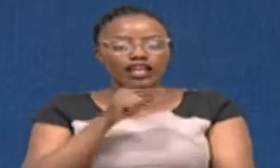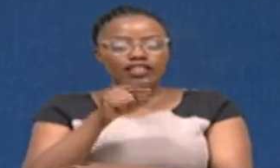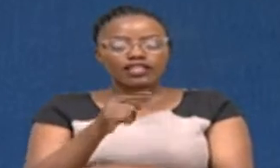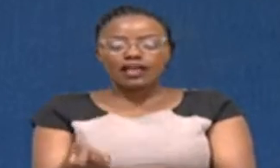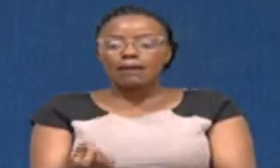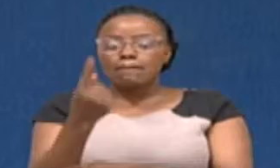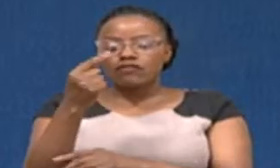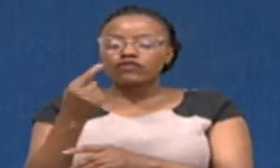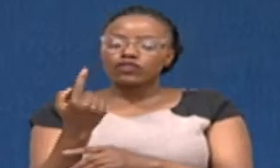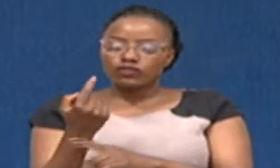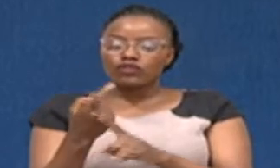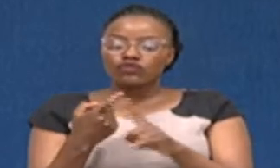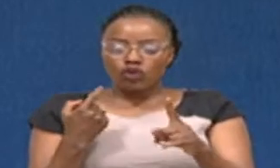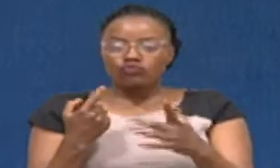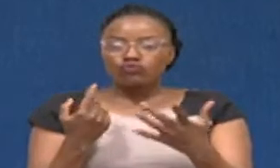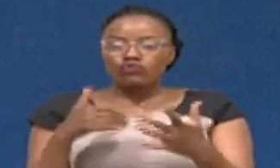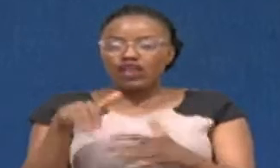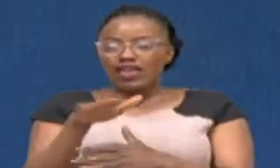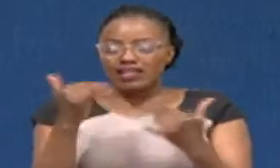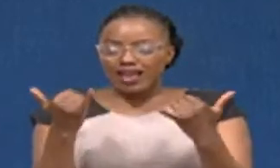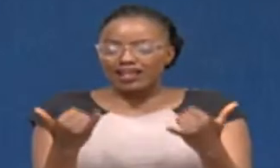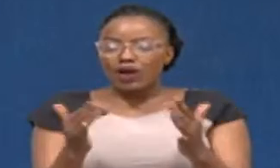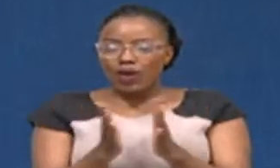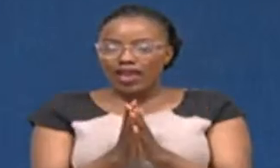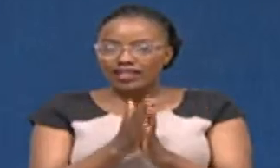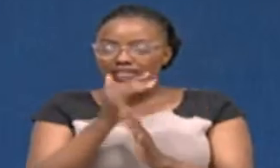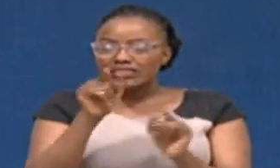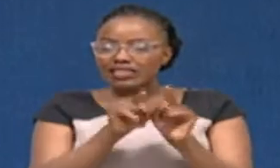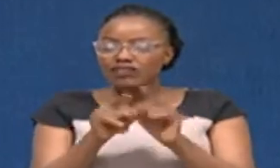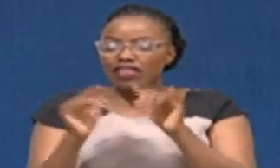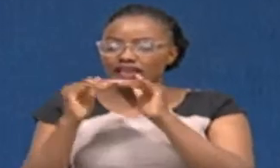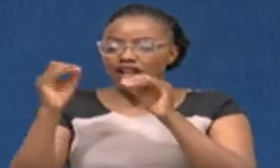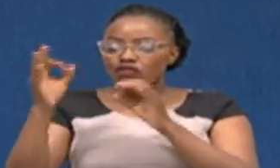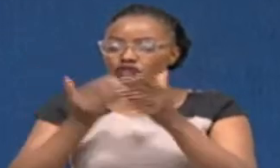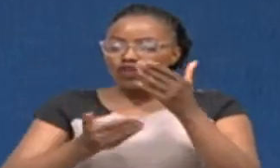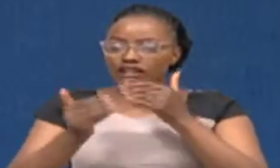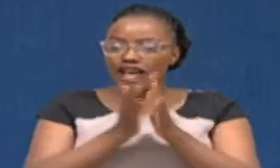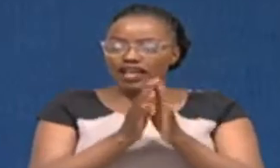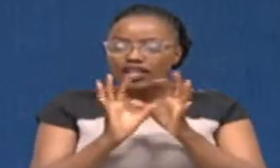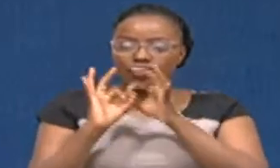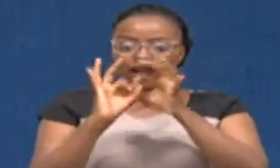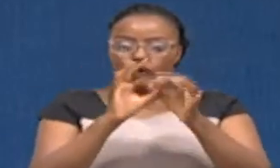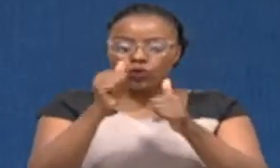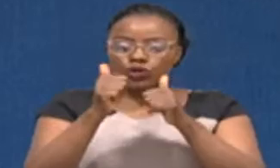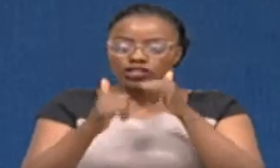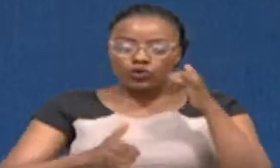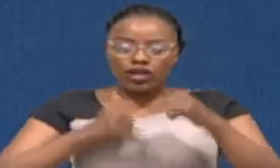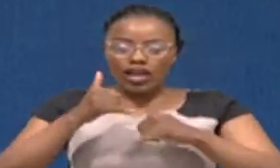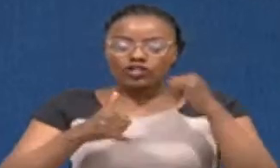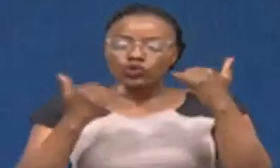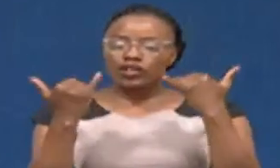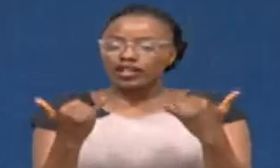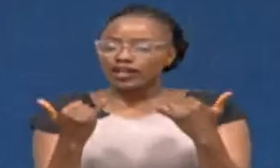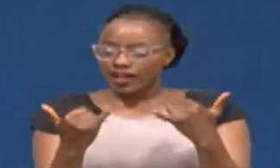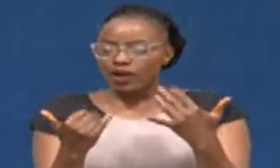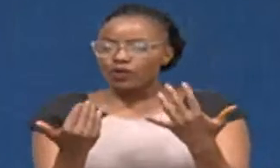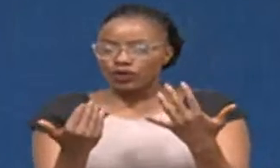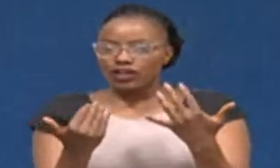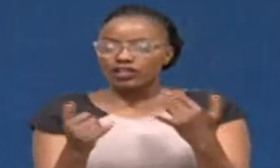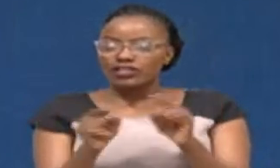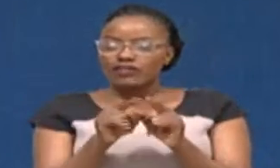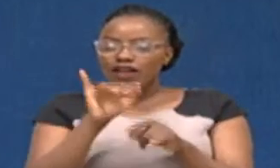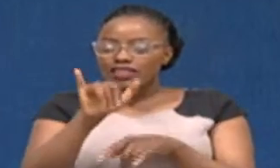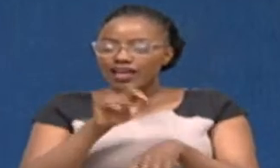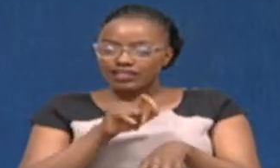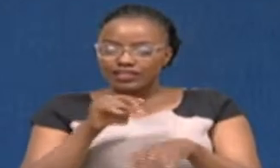coming out of us, out of as of now, yeah. Because the level of interaction and cohesion we are enjoying right now, yeah. By